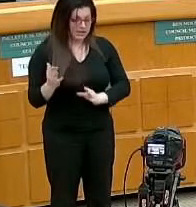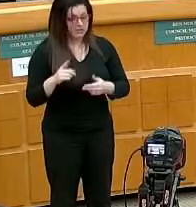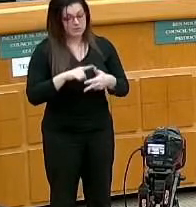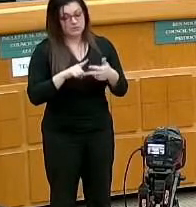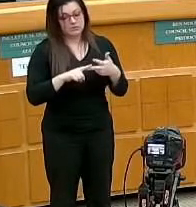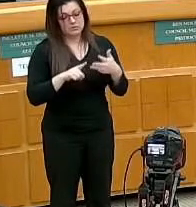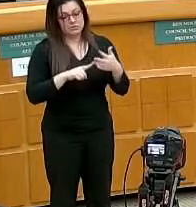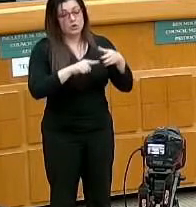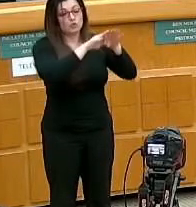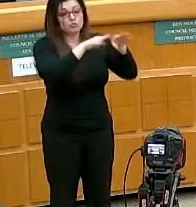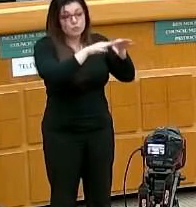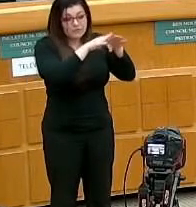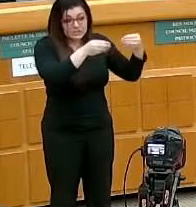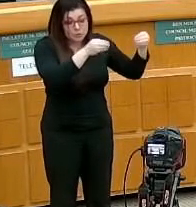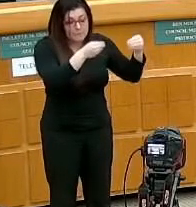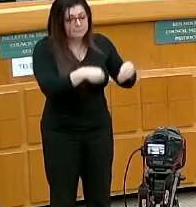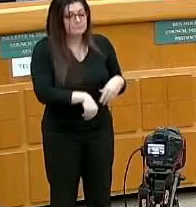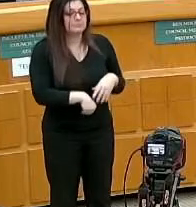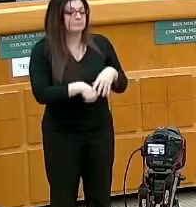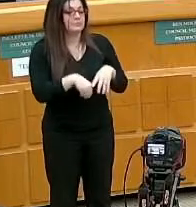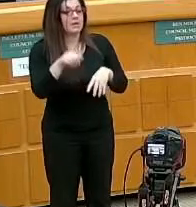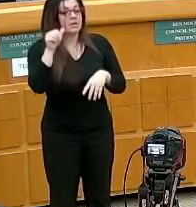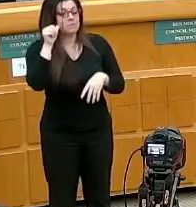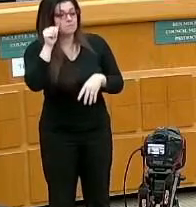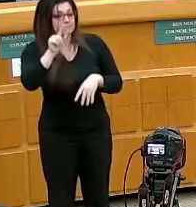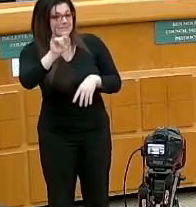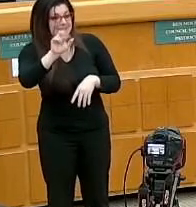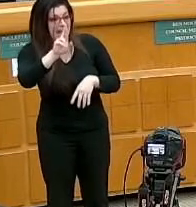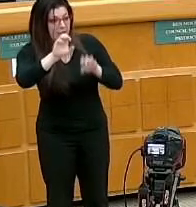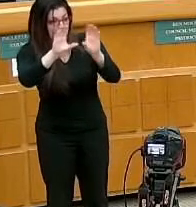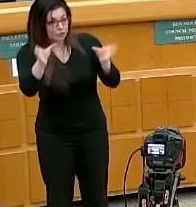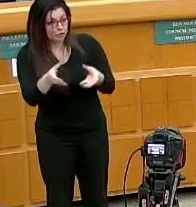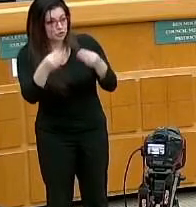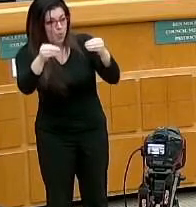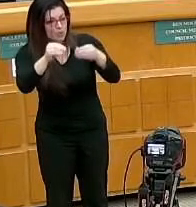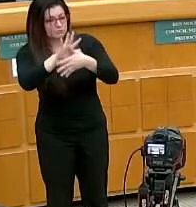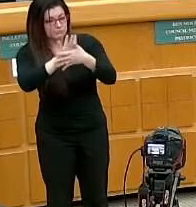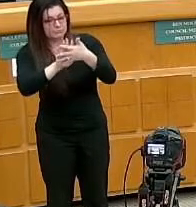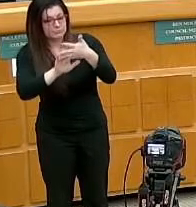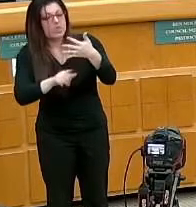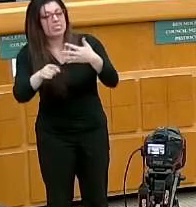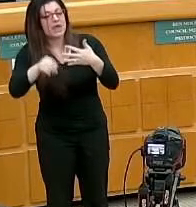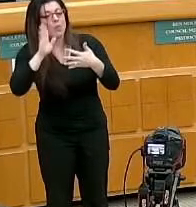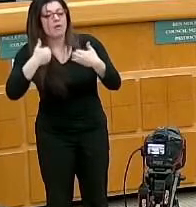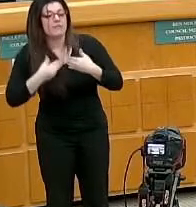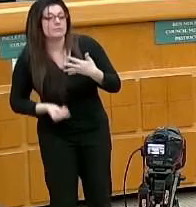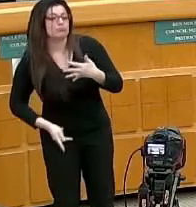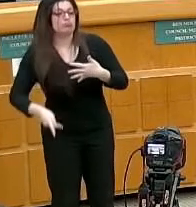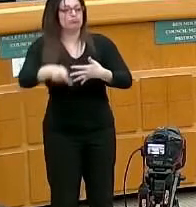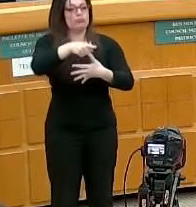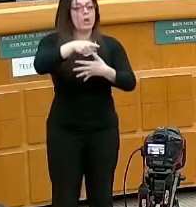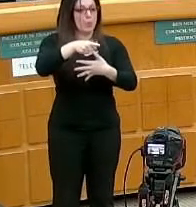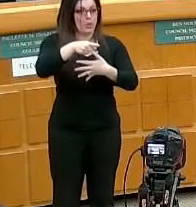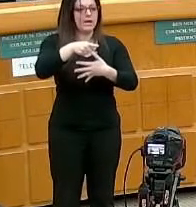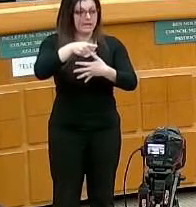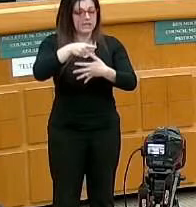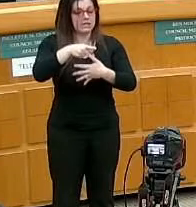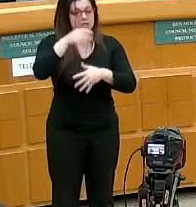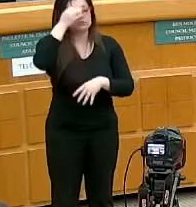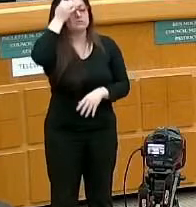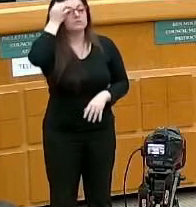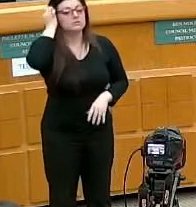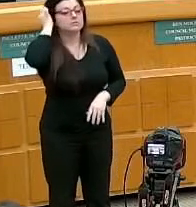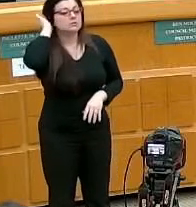So those businesses are the ones that will have preferential review when these applications come in. Applications were kind